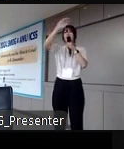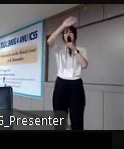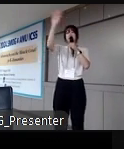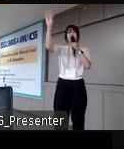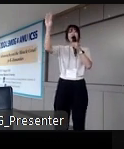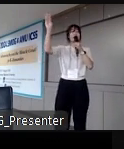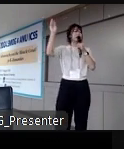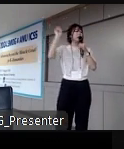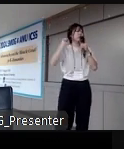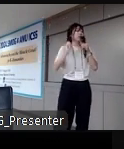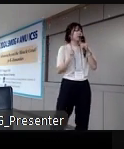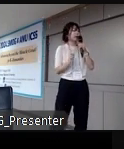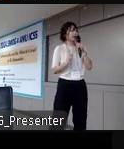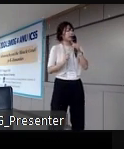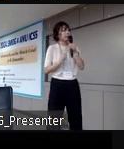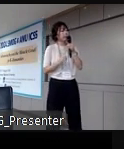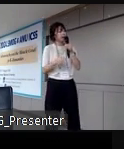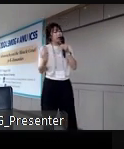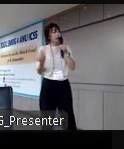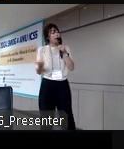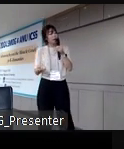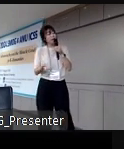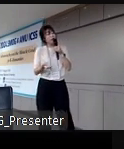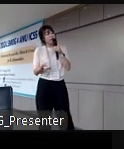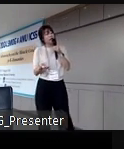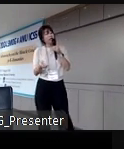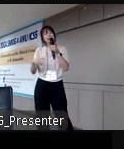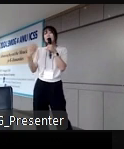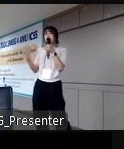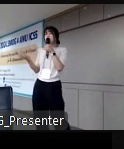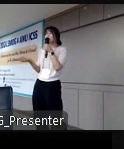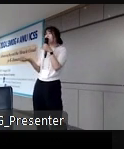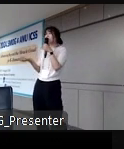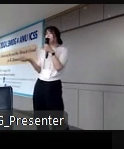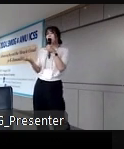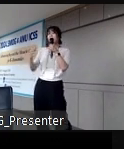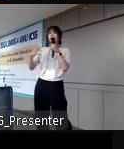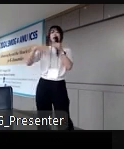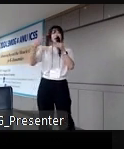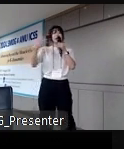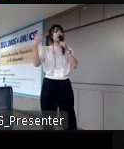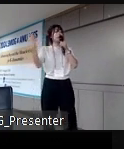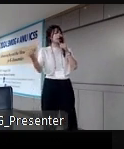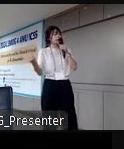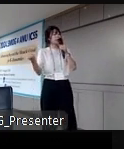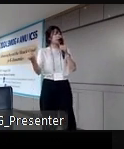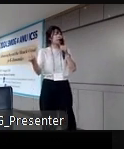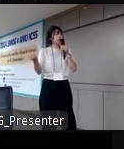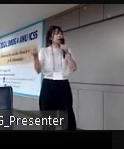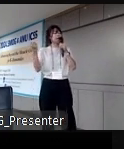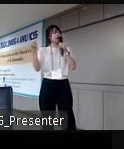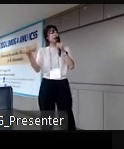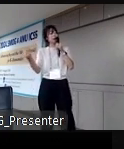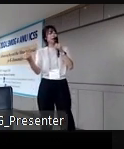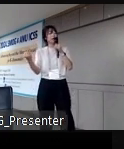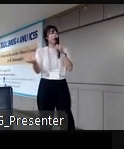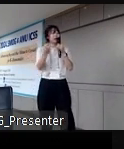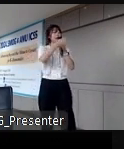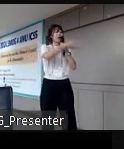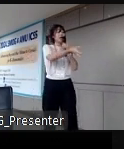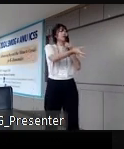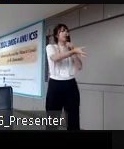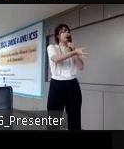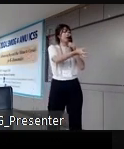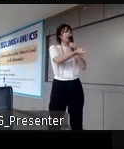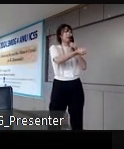up with something that is in one modality. What you need is a lexical operator that takes a gestural element as its first argument